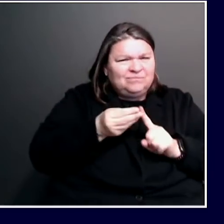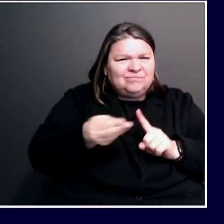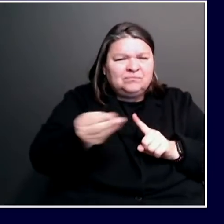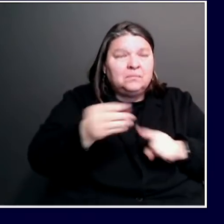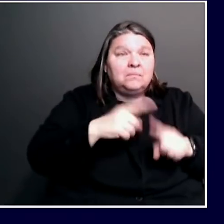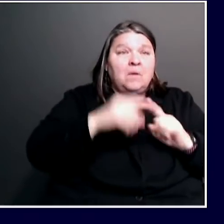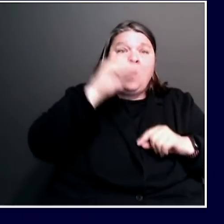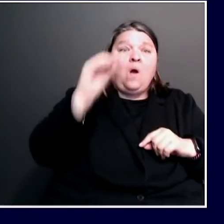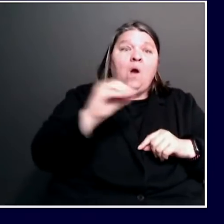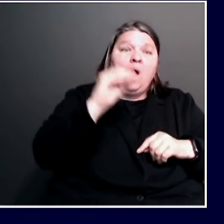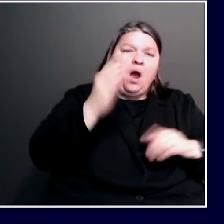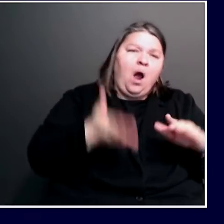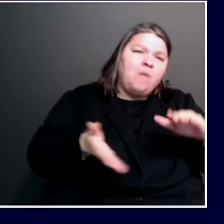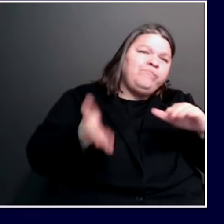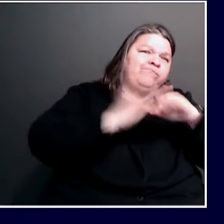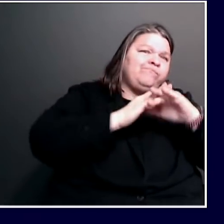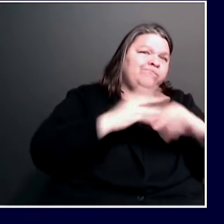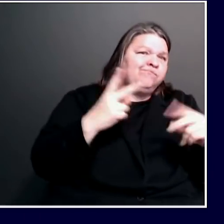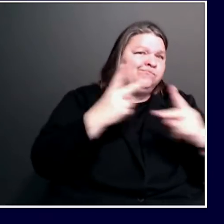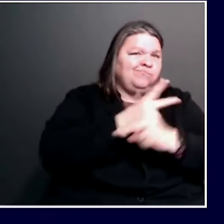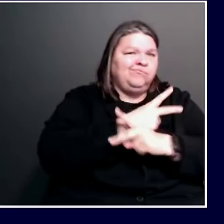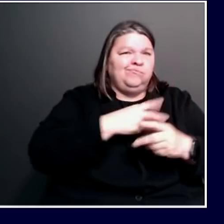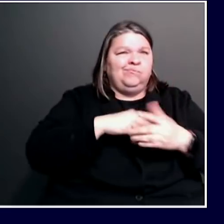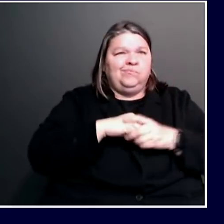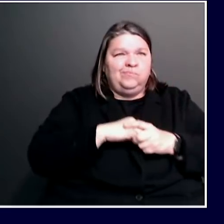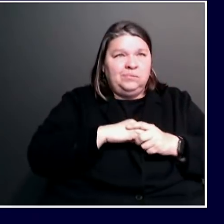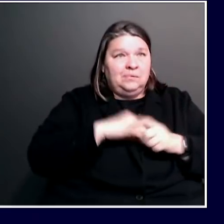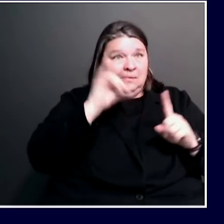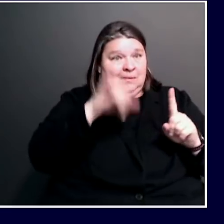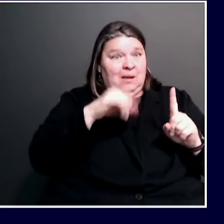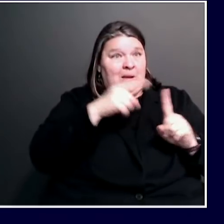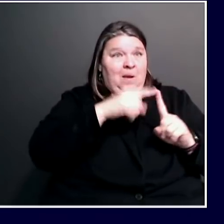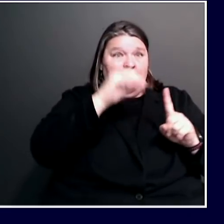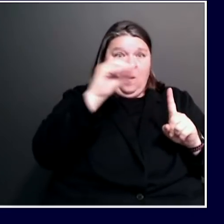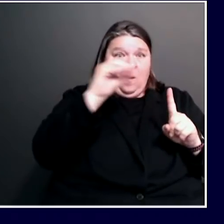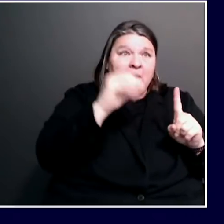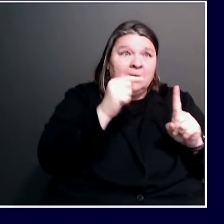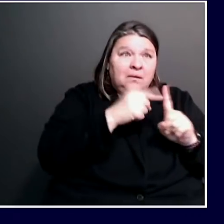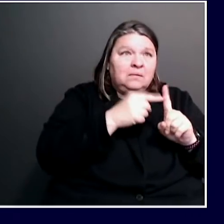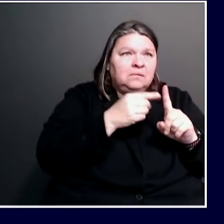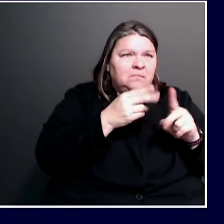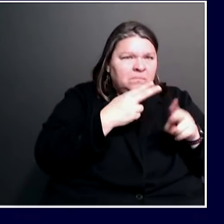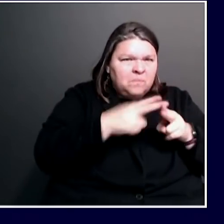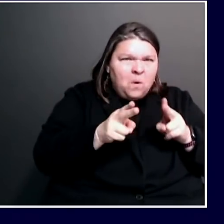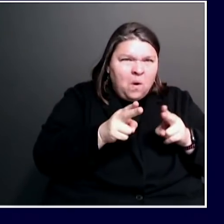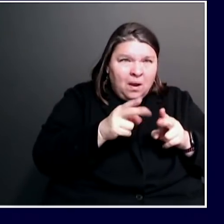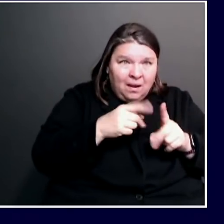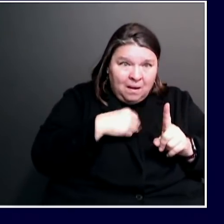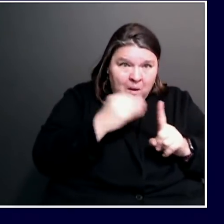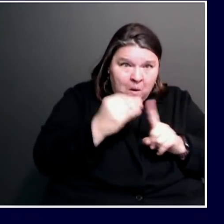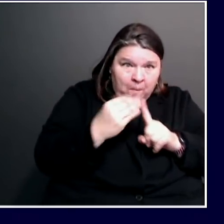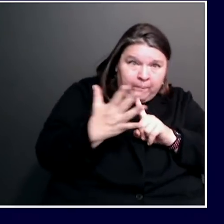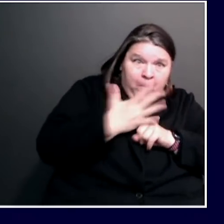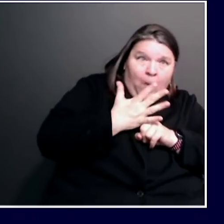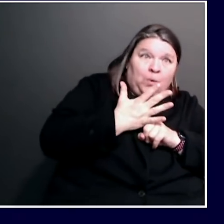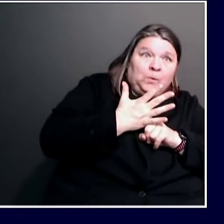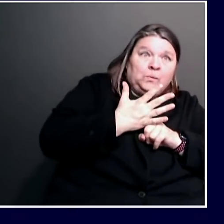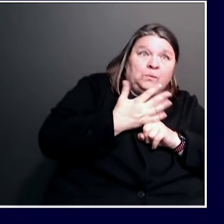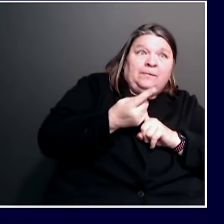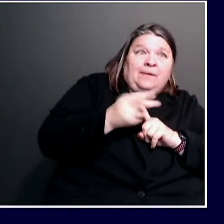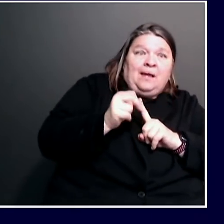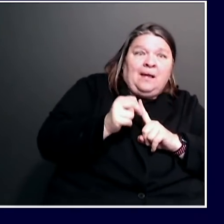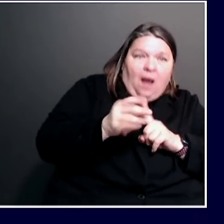the Omicron variant has a shorter period from when you're exposed to when you yourself can